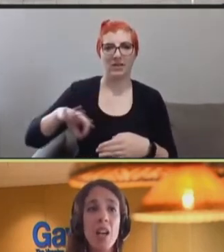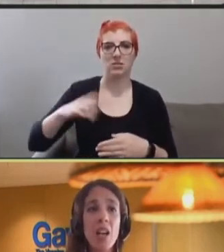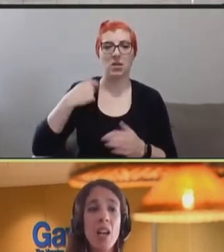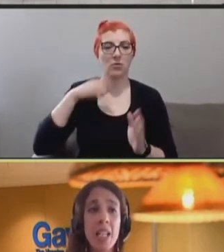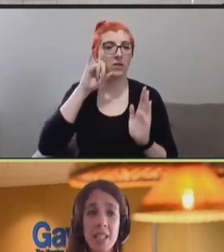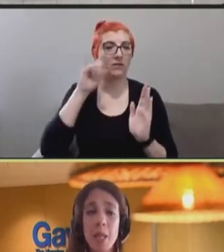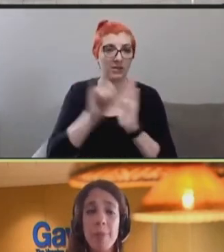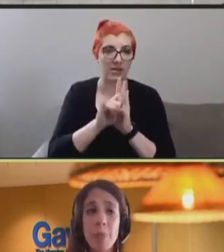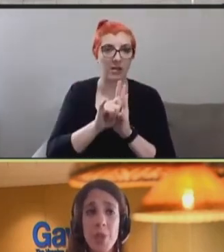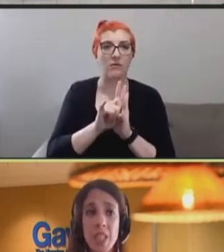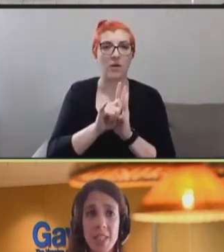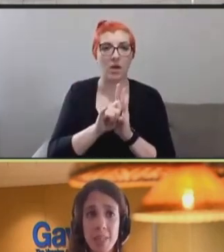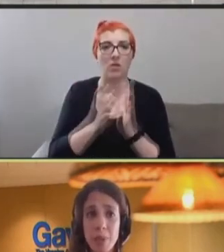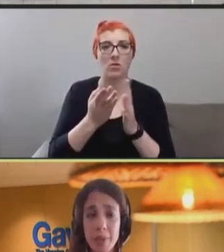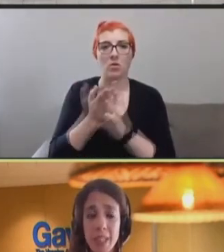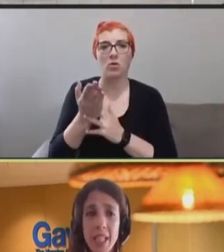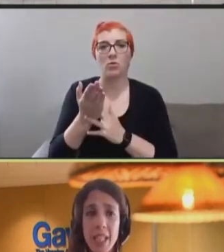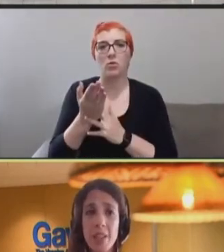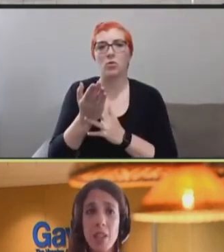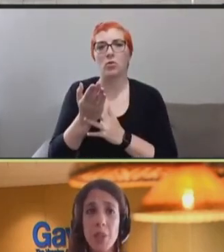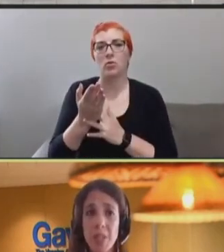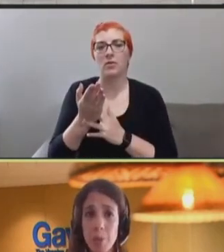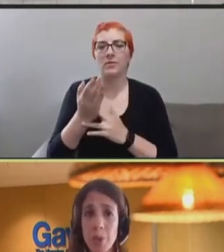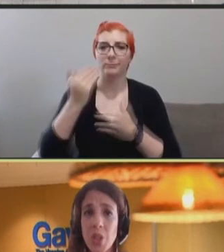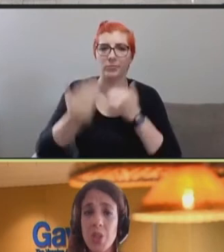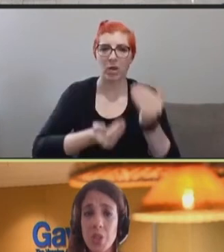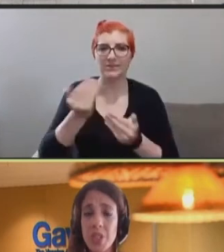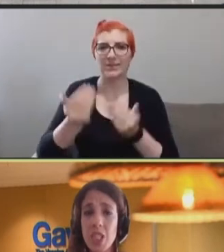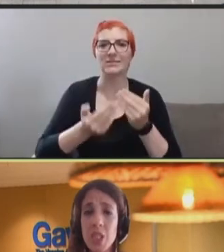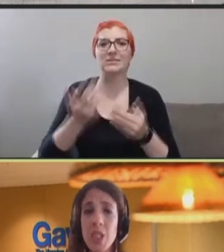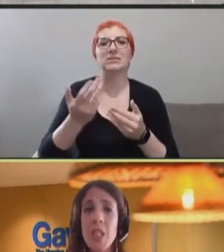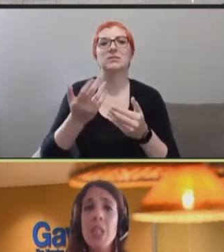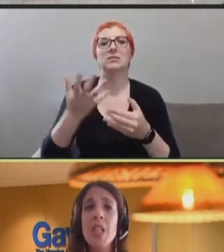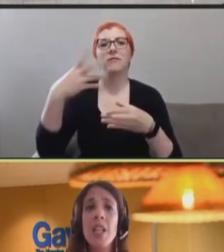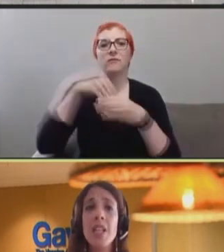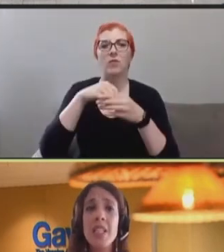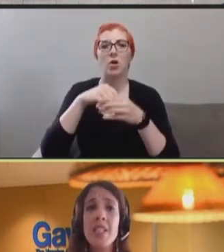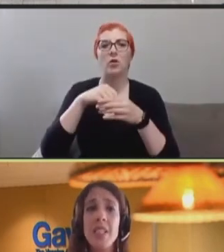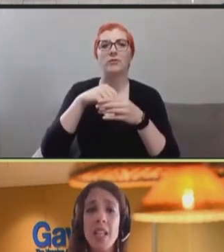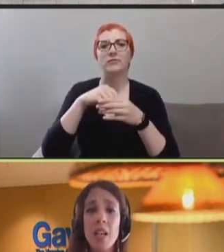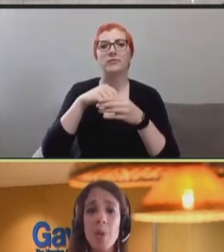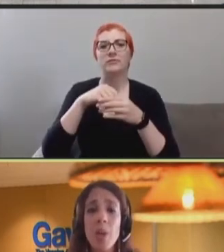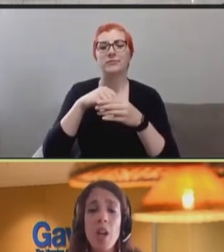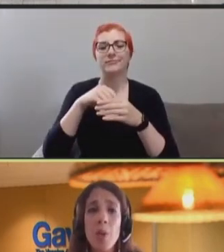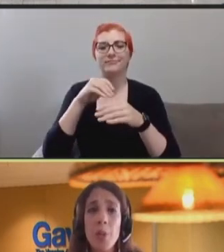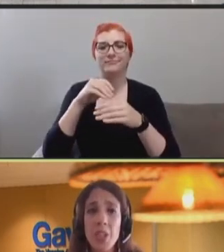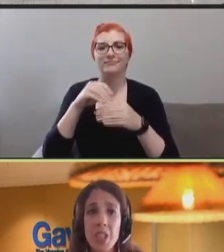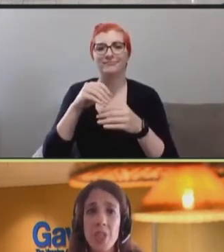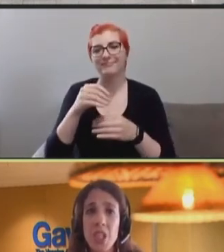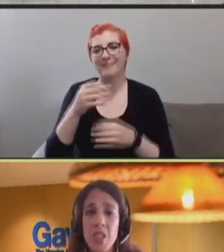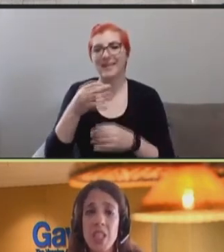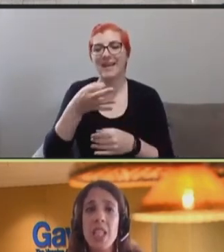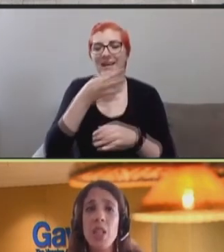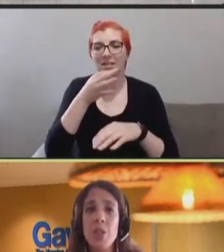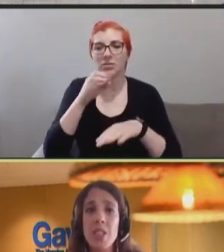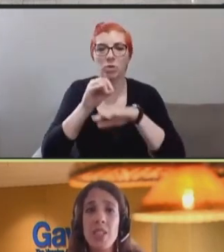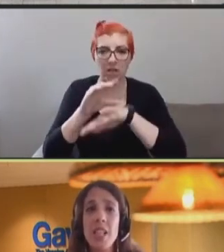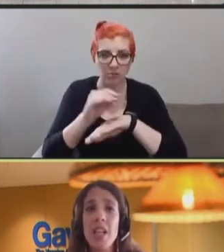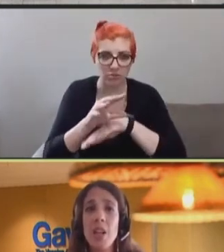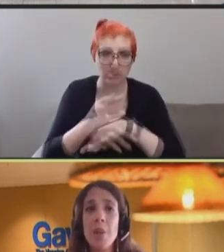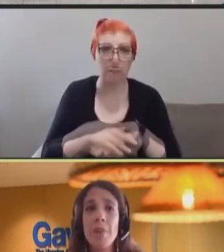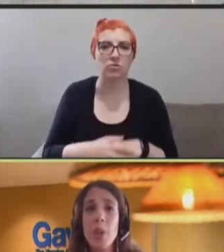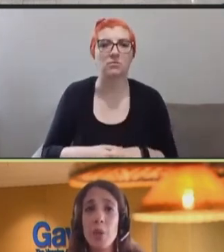a landscaping process involving a lot of expert consultation. These product innovations